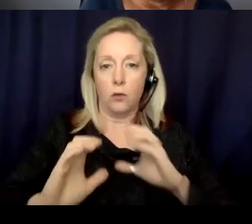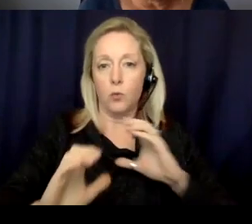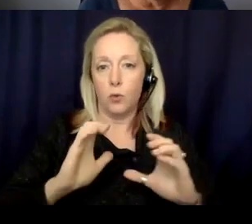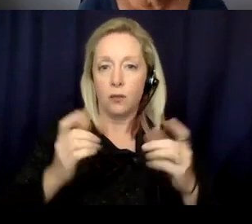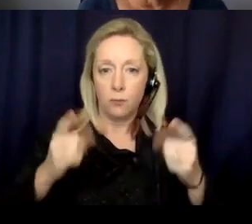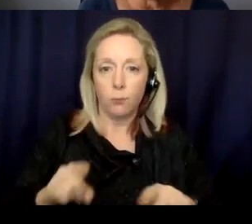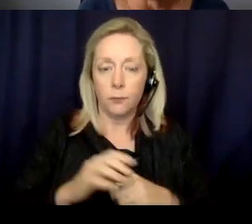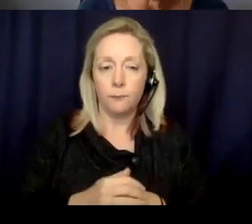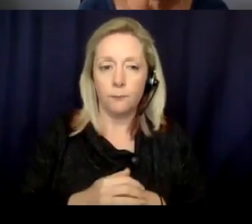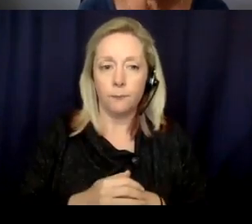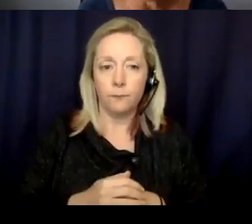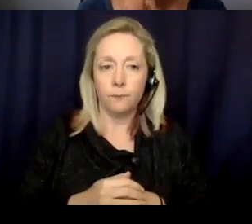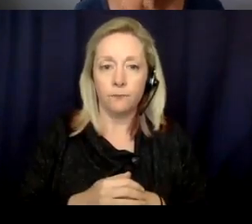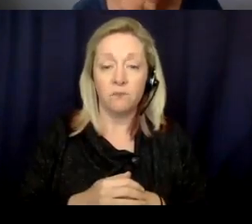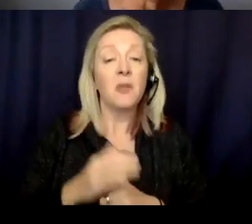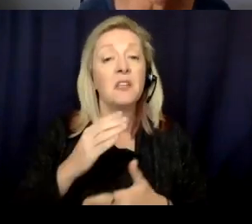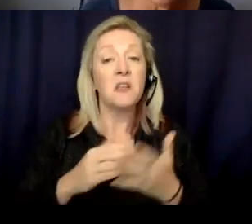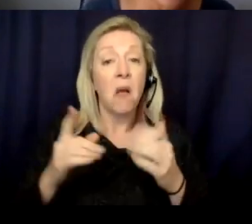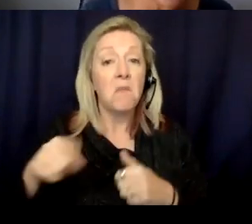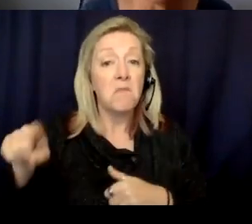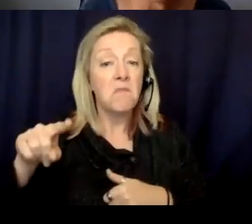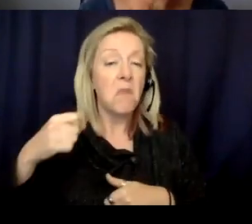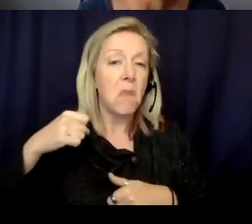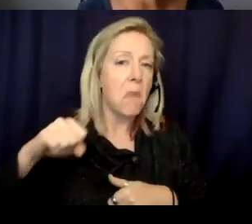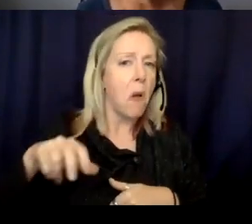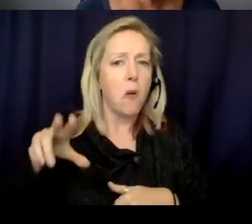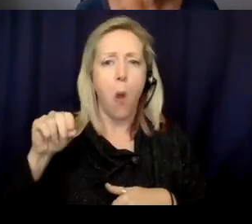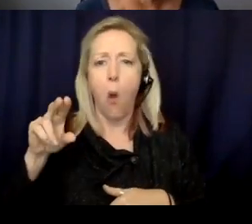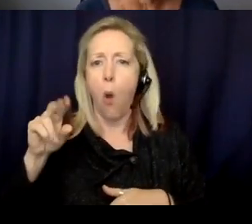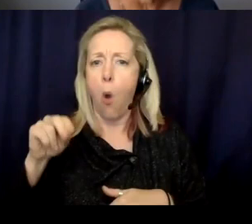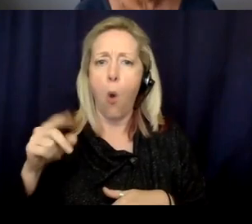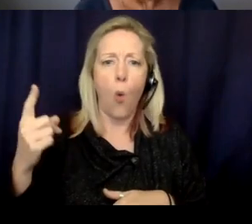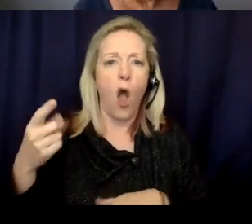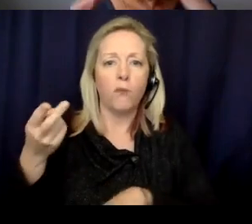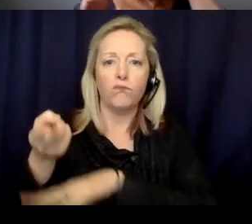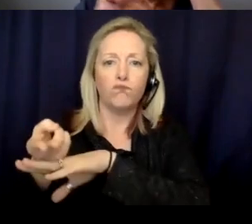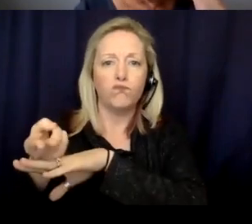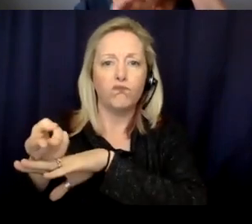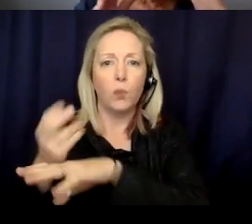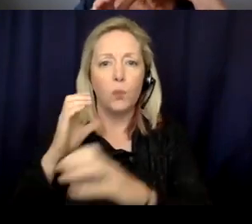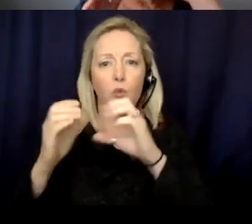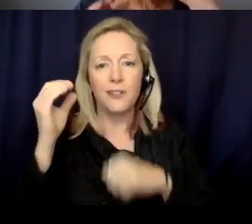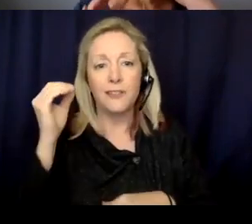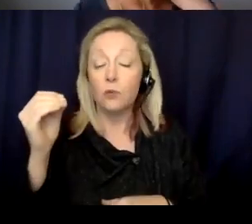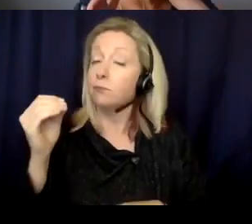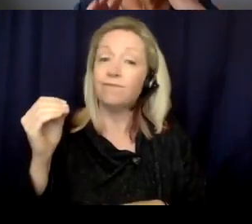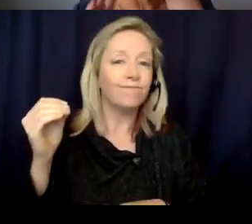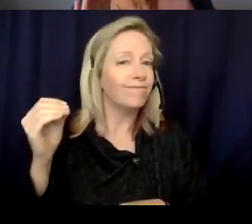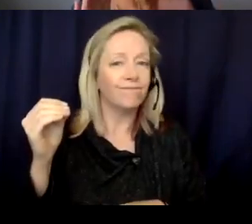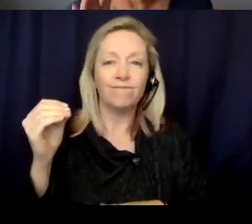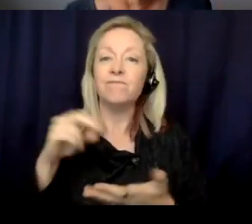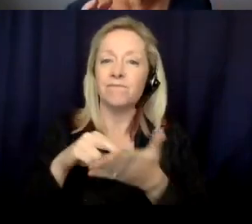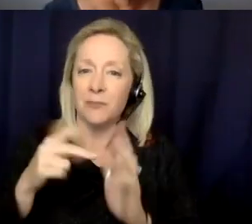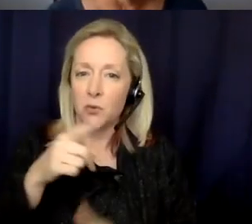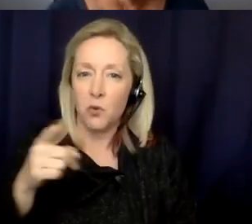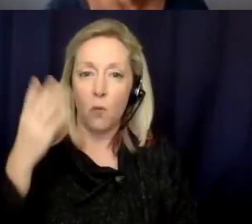like I said, I've gotten a lot of pushback in the last few days. Oh no, I haven't seen anything. And it's just that they're not